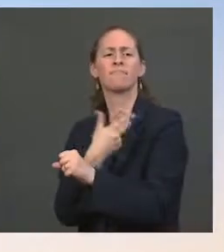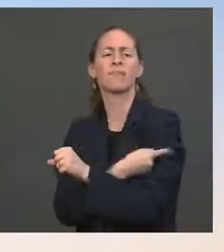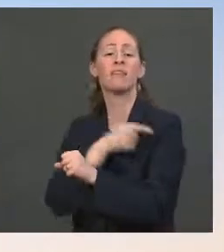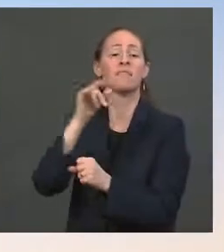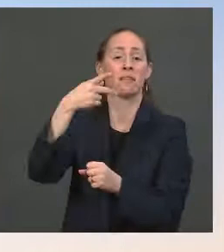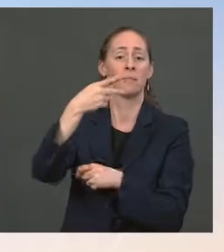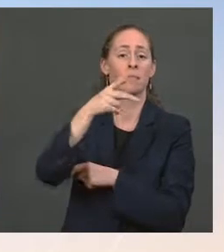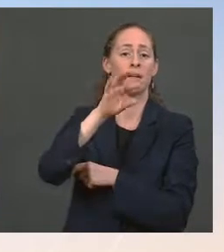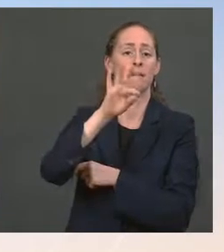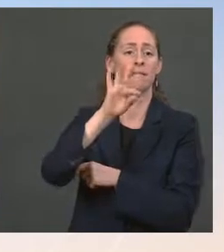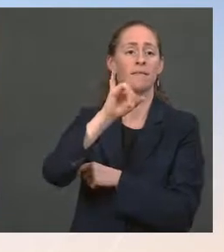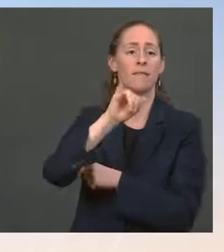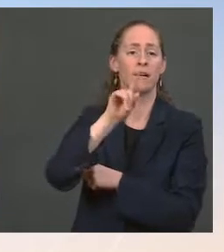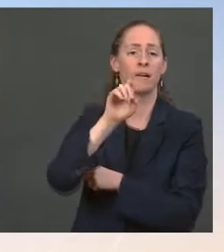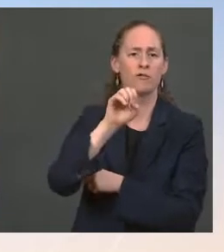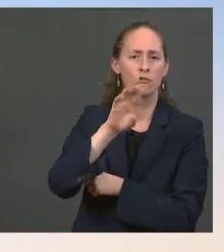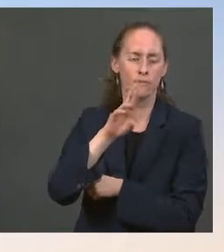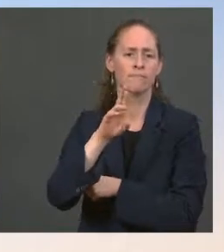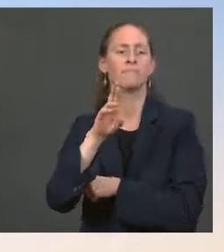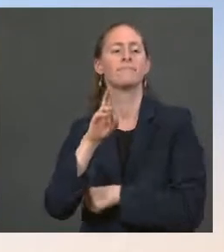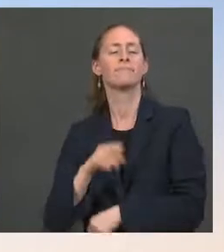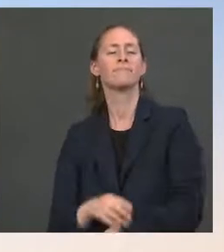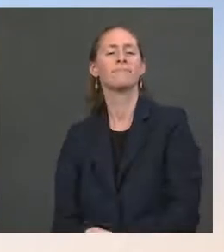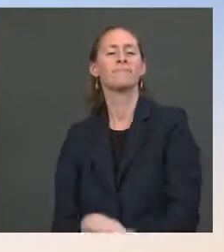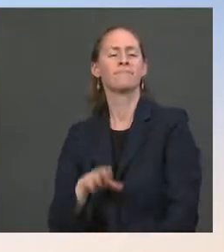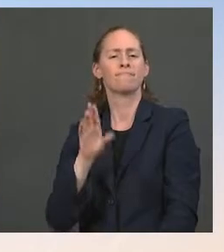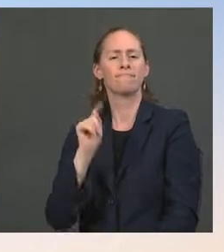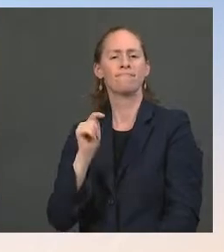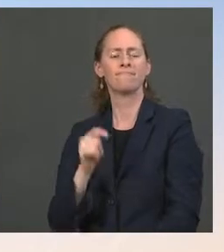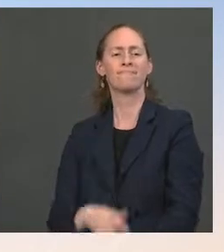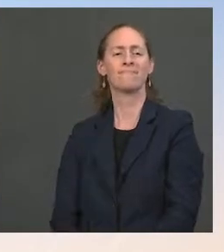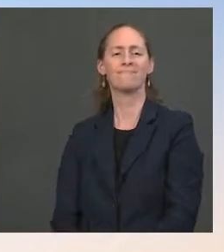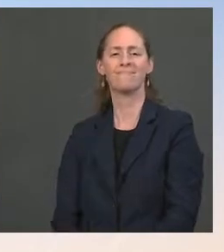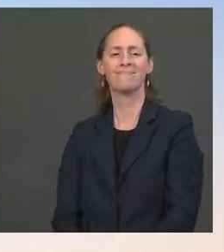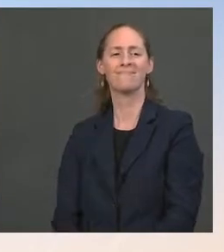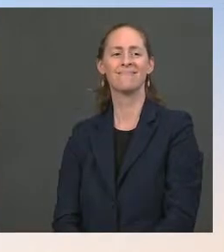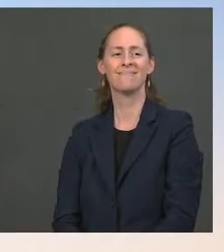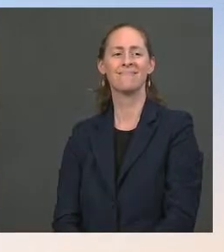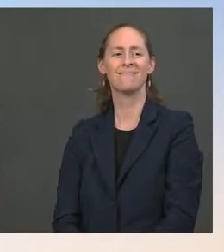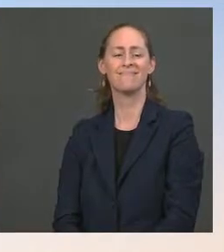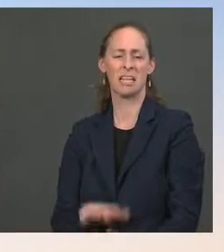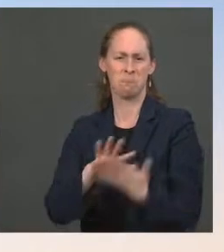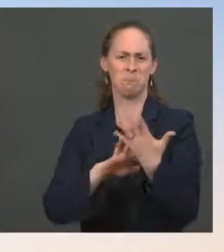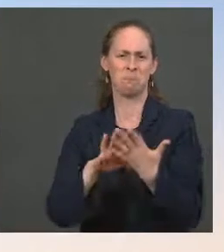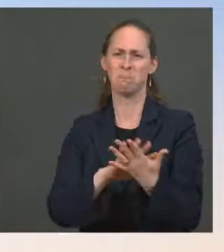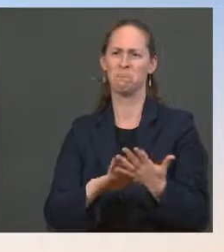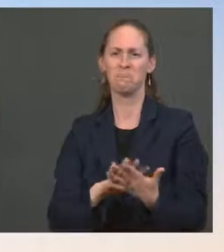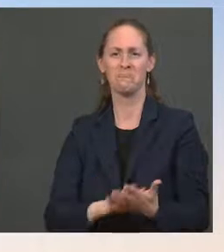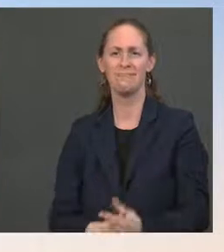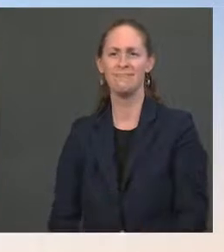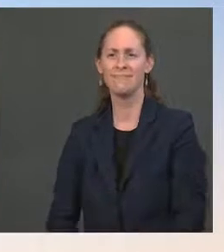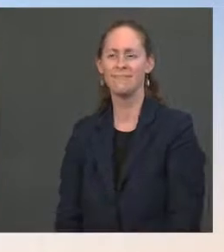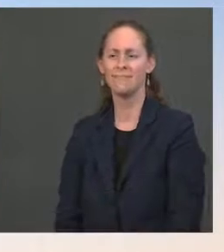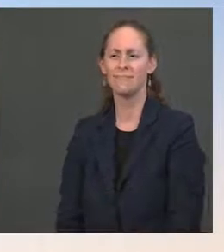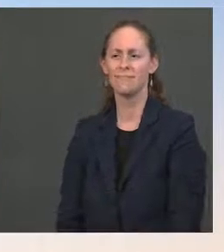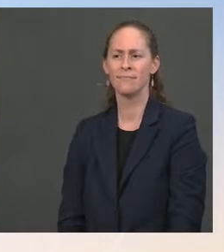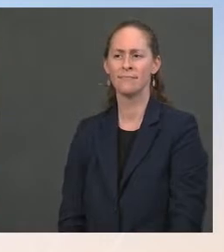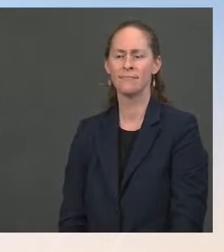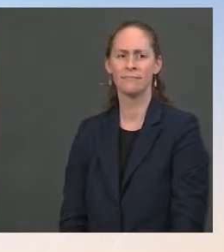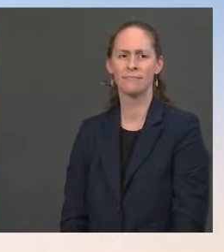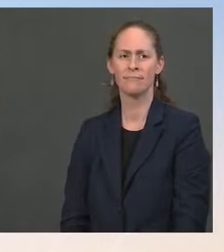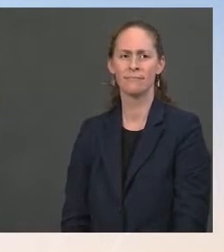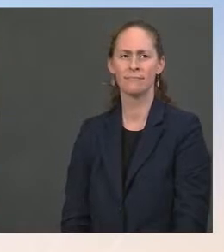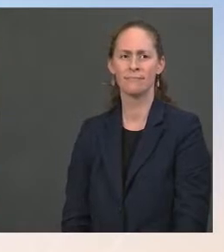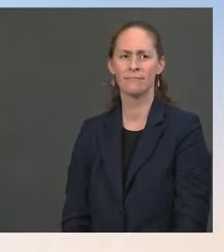guidance can be applied to vaccines that have been listed by the World Health Organization. Will there be any change to